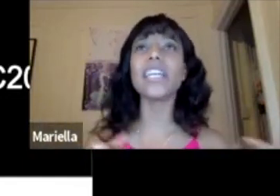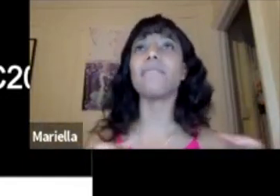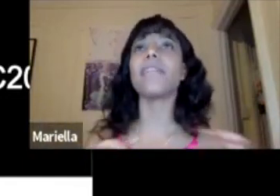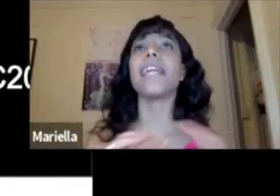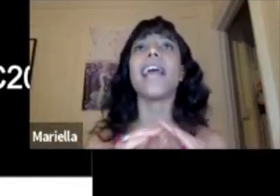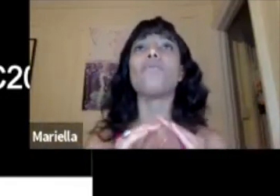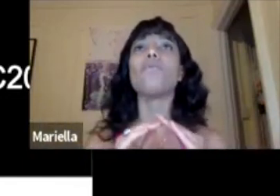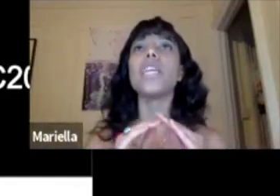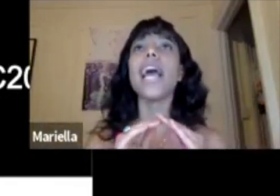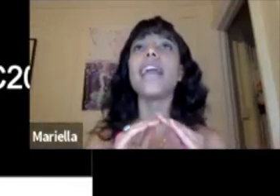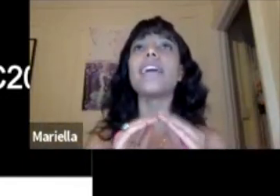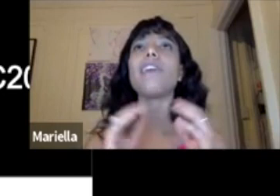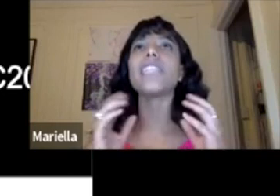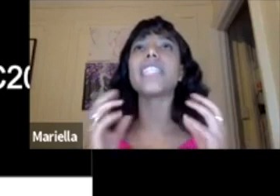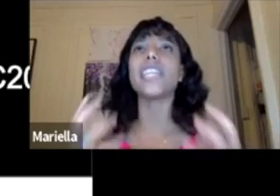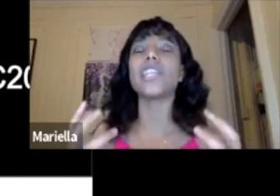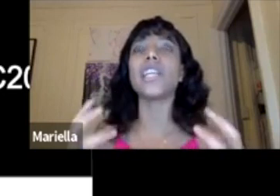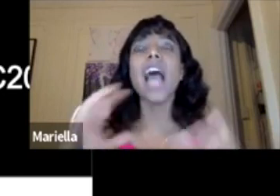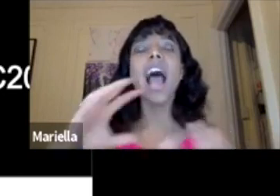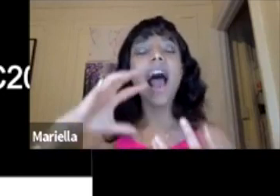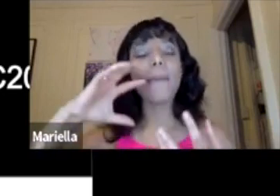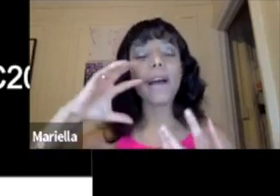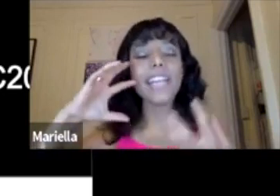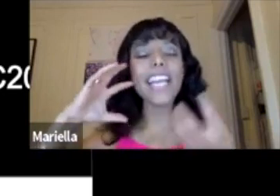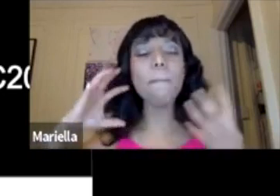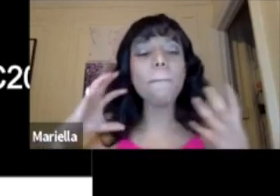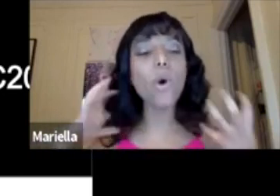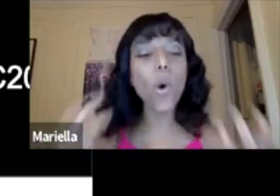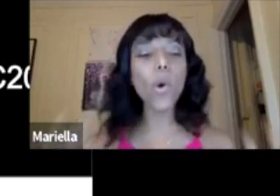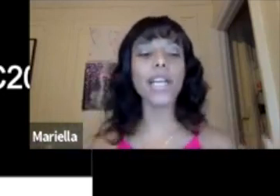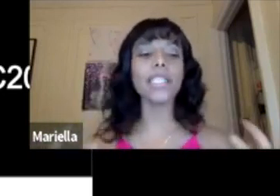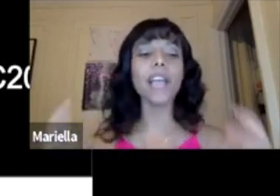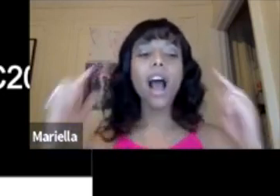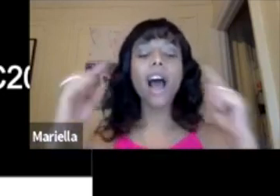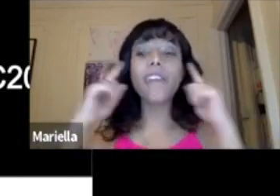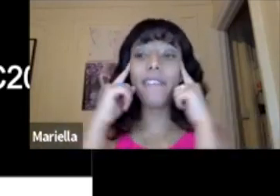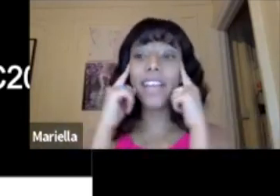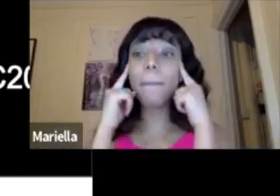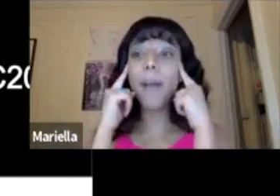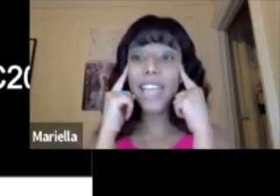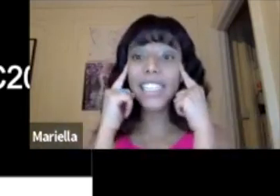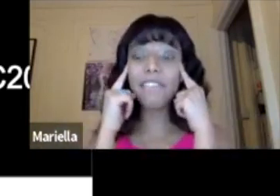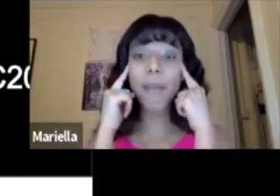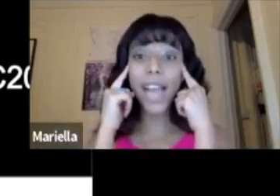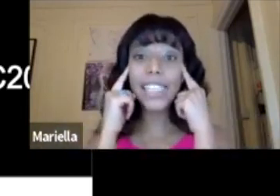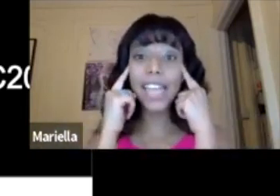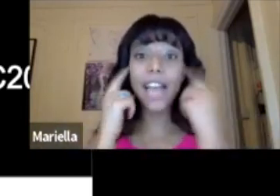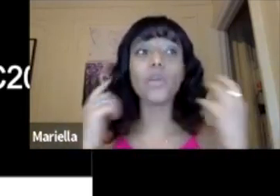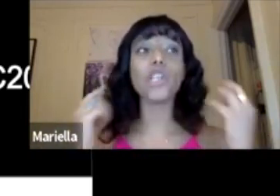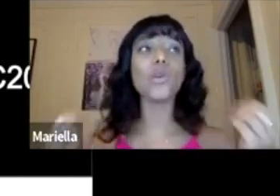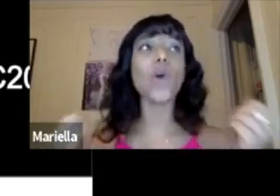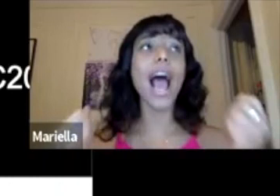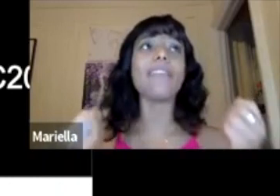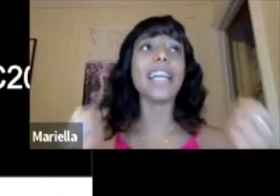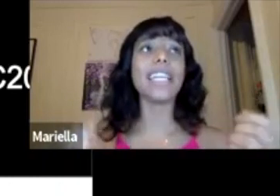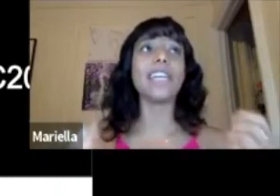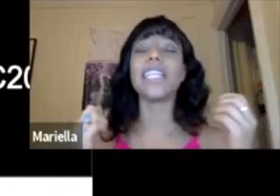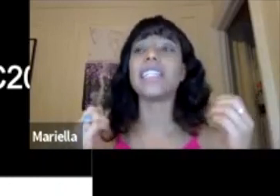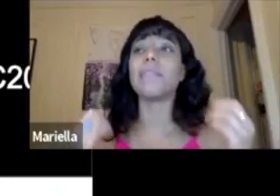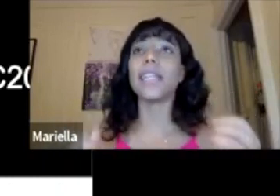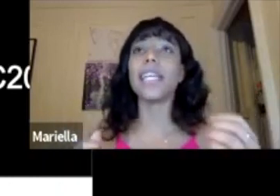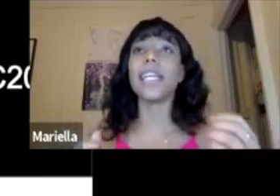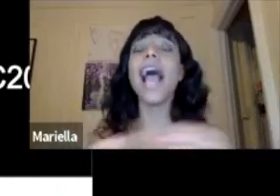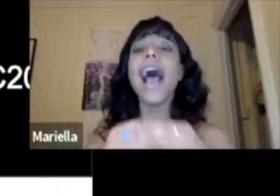cochlear implant, and we had a conversation about the importance of having a positive mindset when you have a